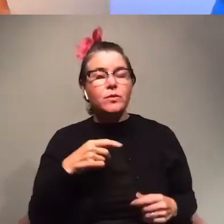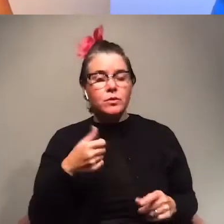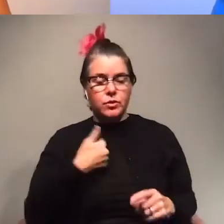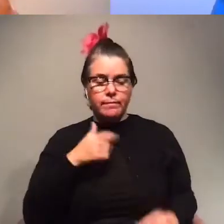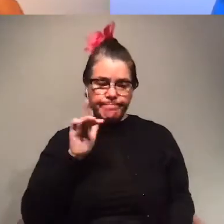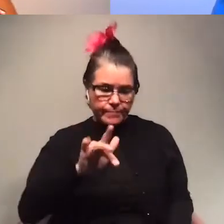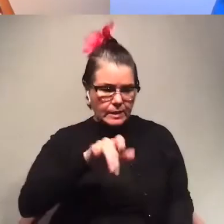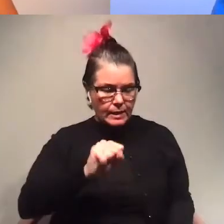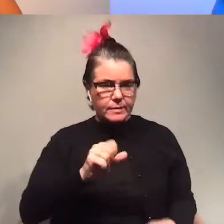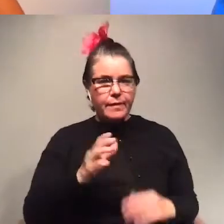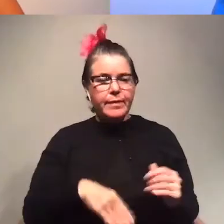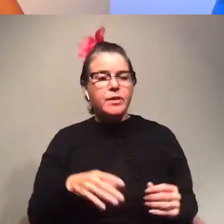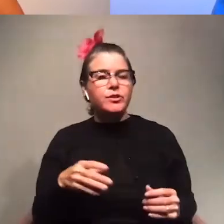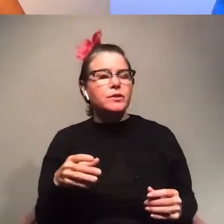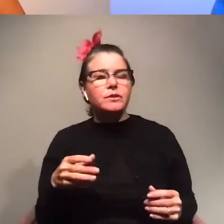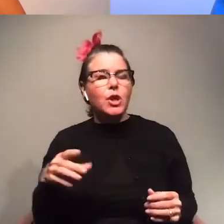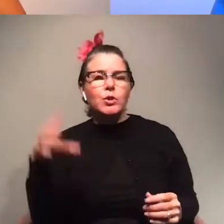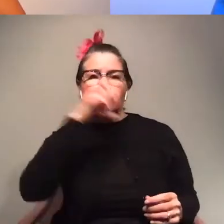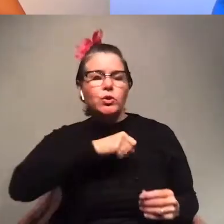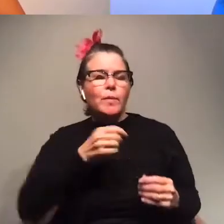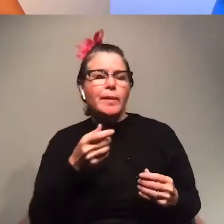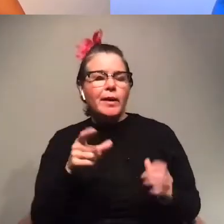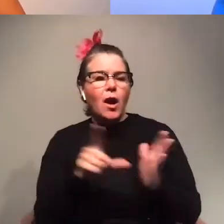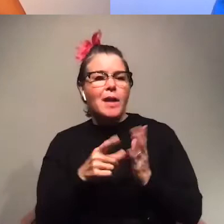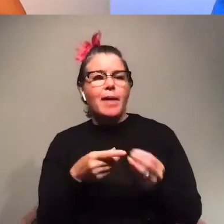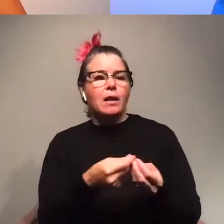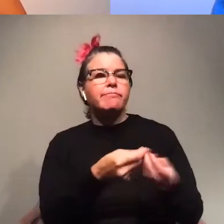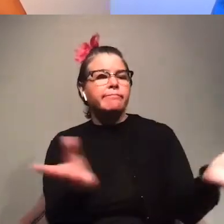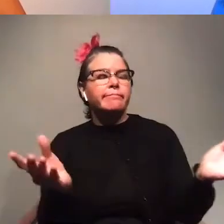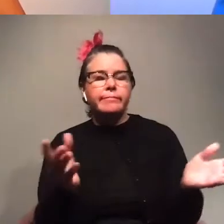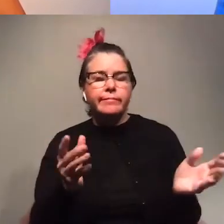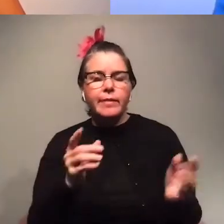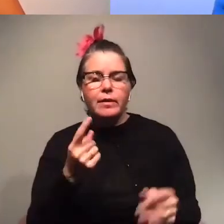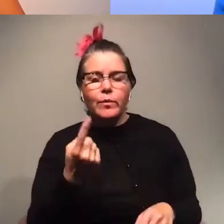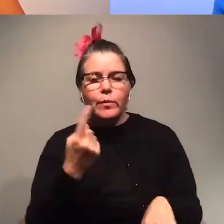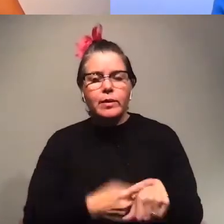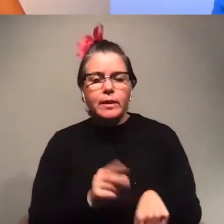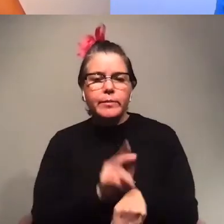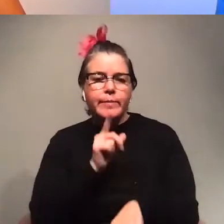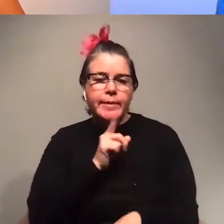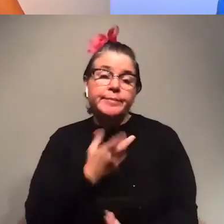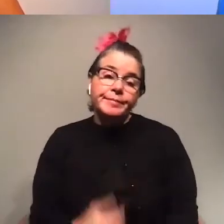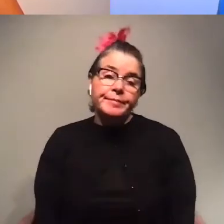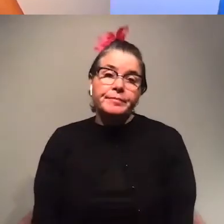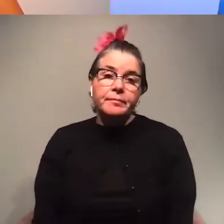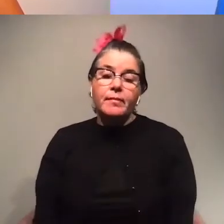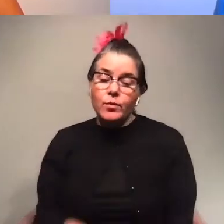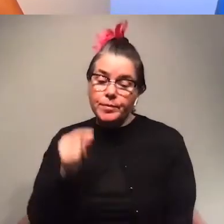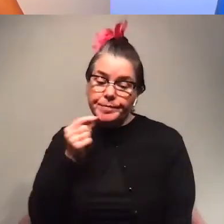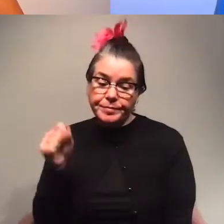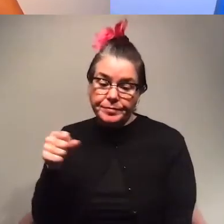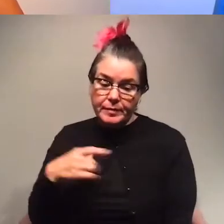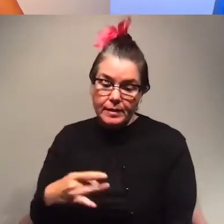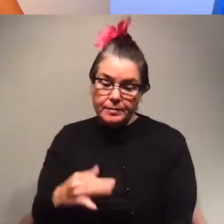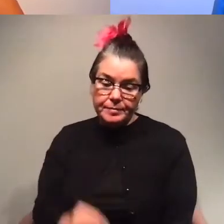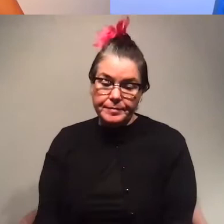yes, versus them just automatically giving us all this single-use waste. Yeah, no, that's cool. I like it. I'm gonna have to